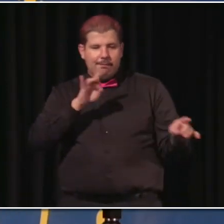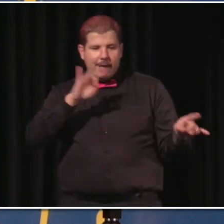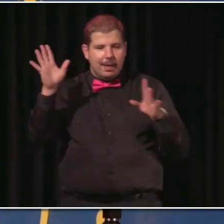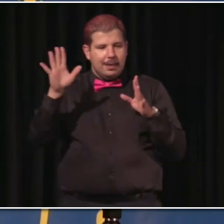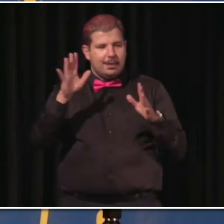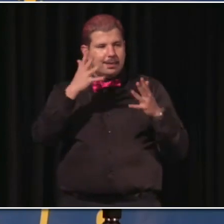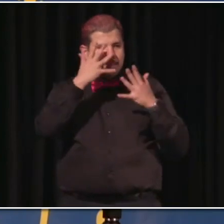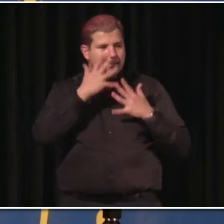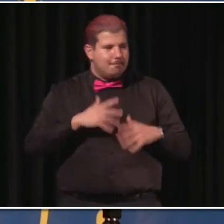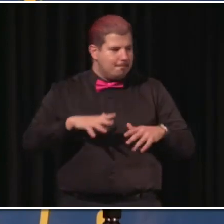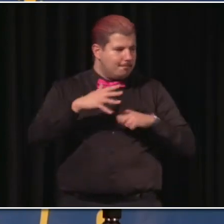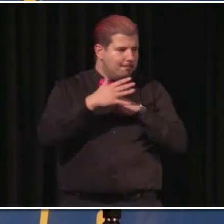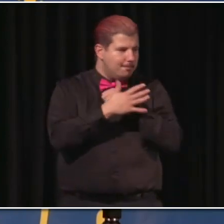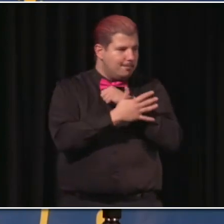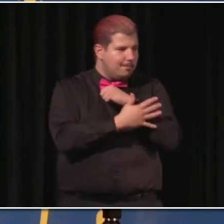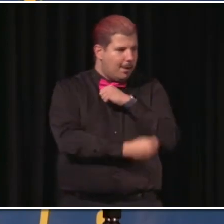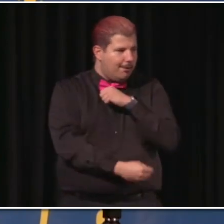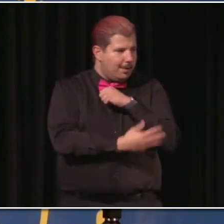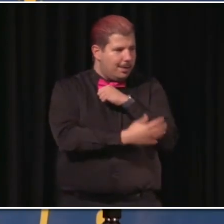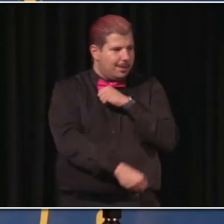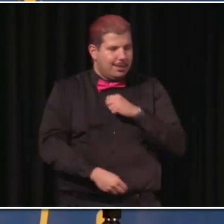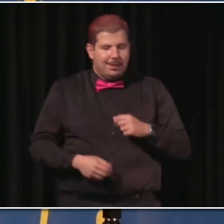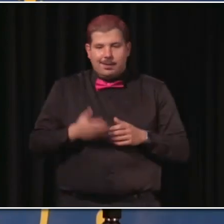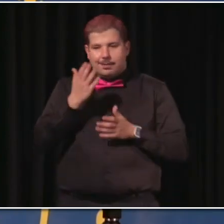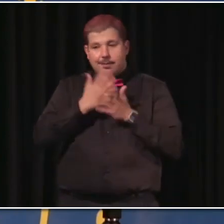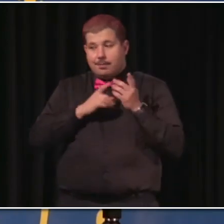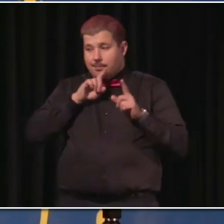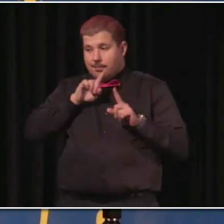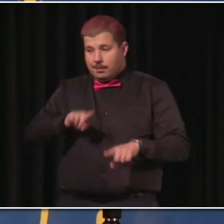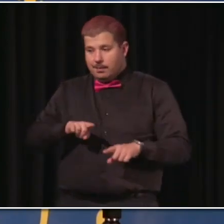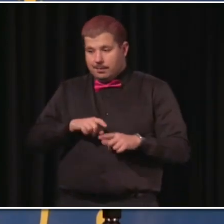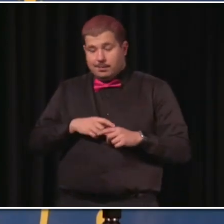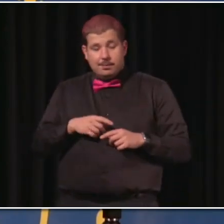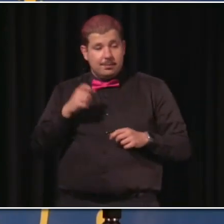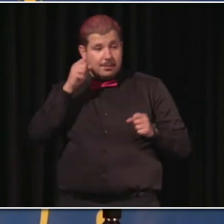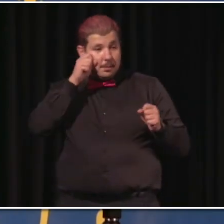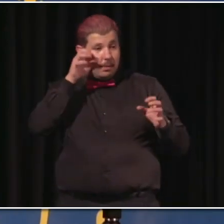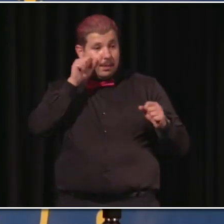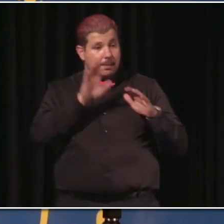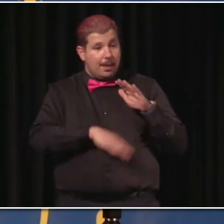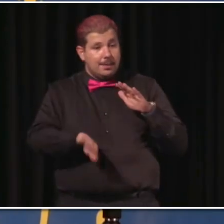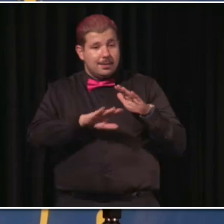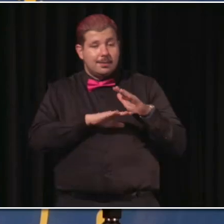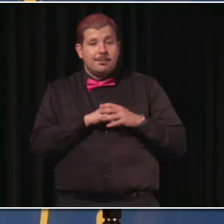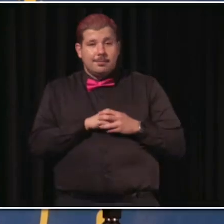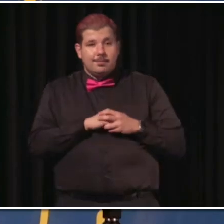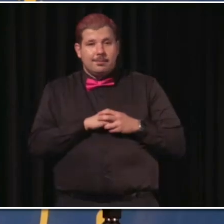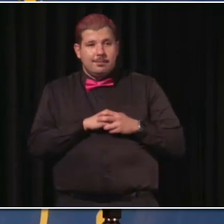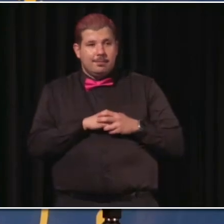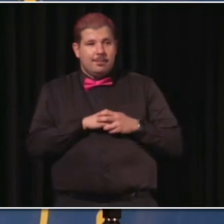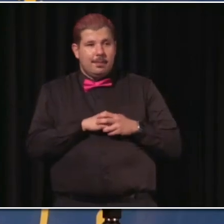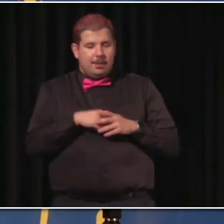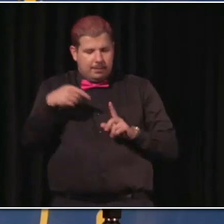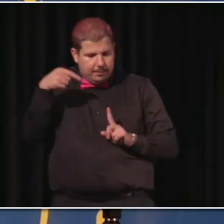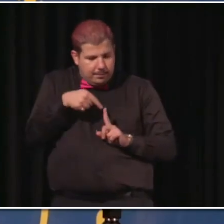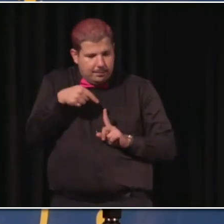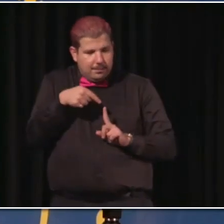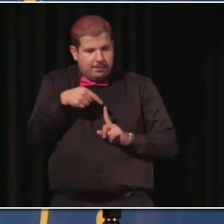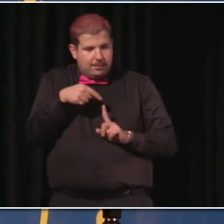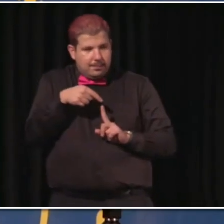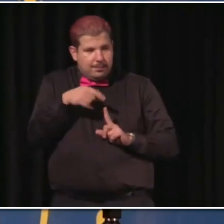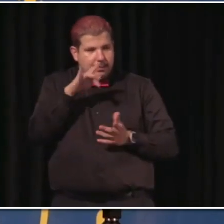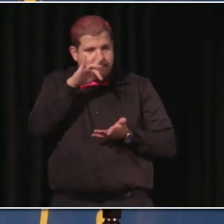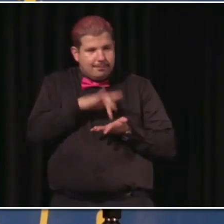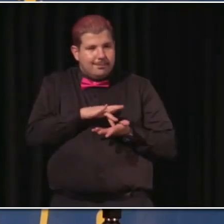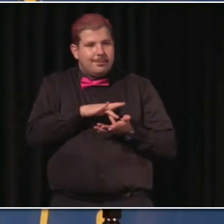poverty. And some of the answers are surprisingly basic and at the core of our